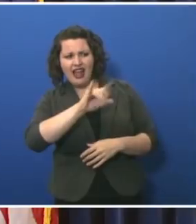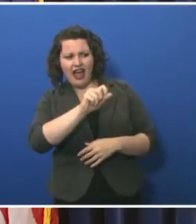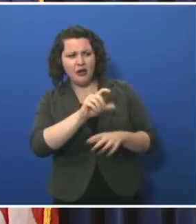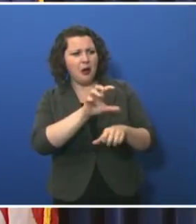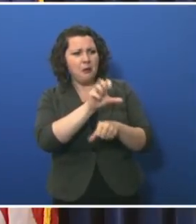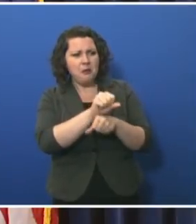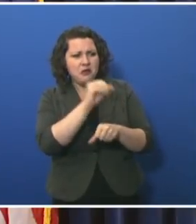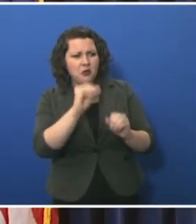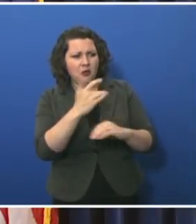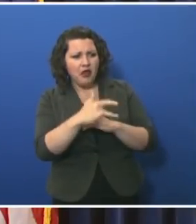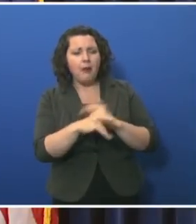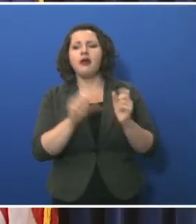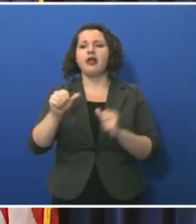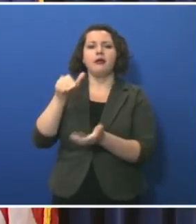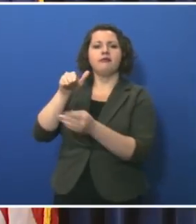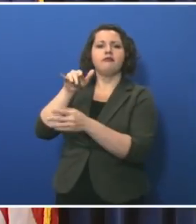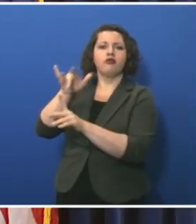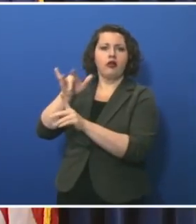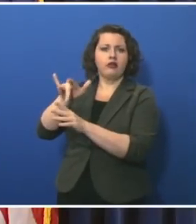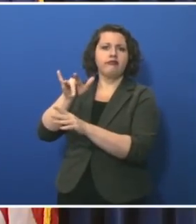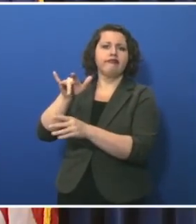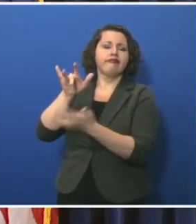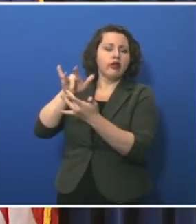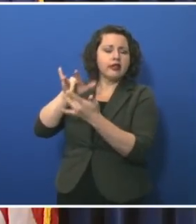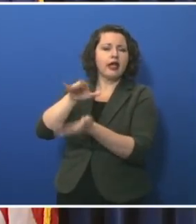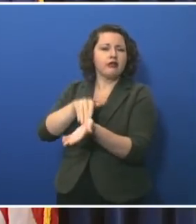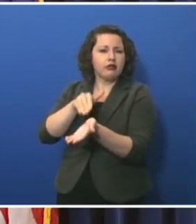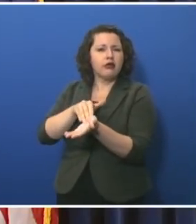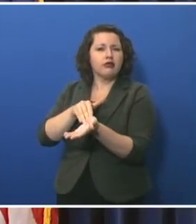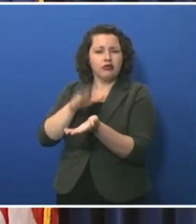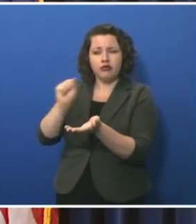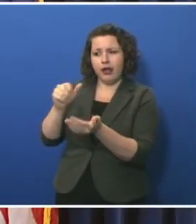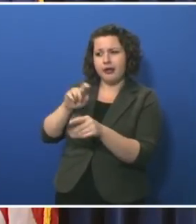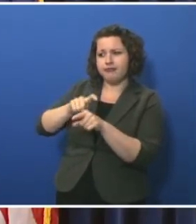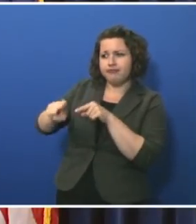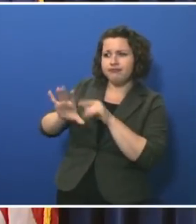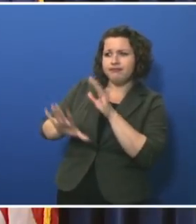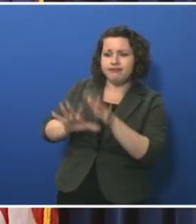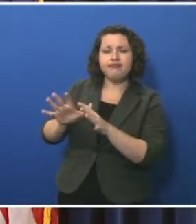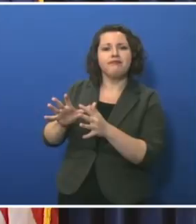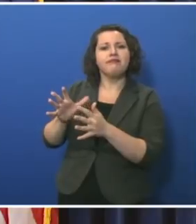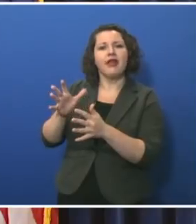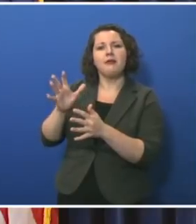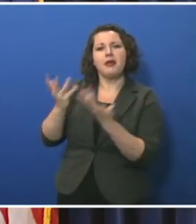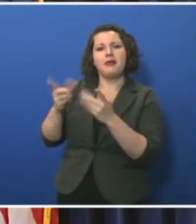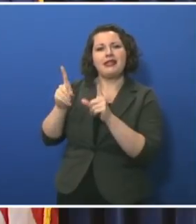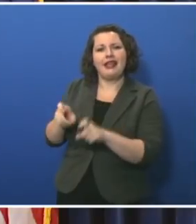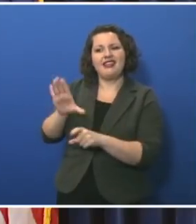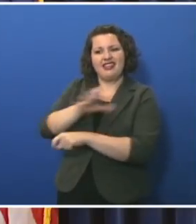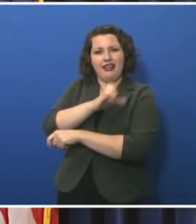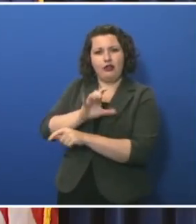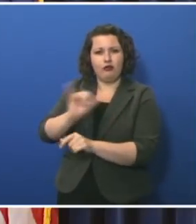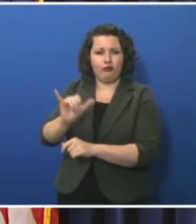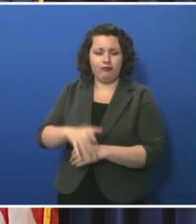to get tested. You also have the option to go through your healthcare providers and call a clinics if that is necessary. So